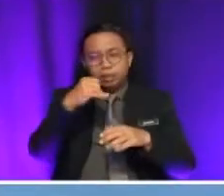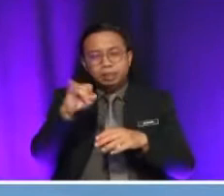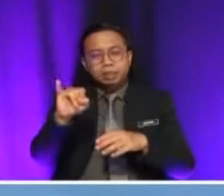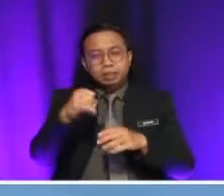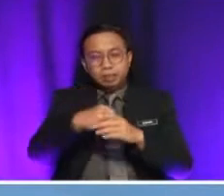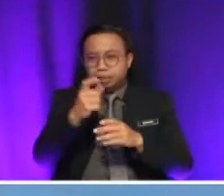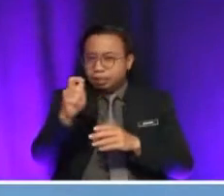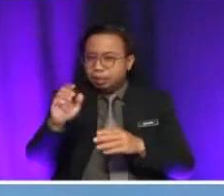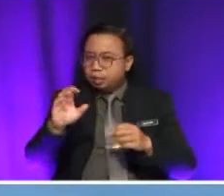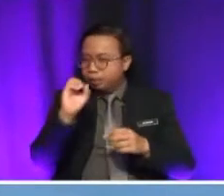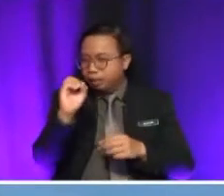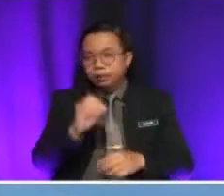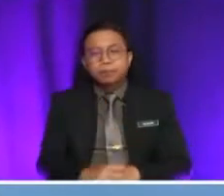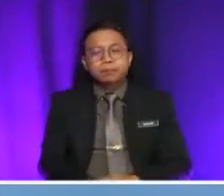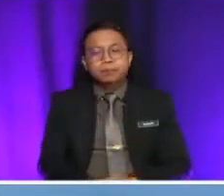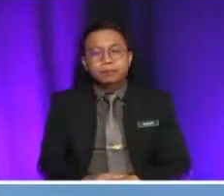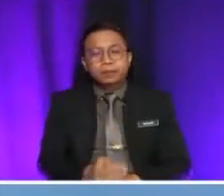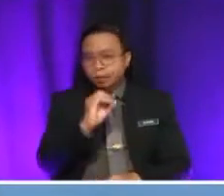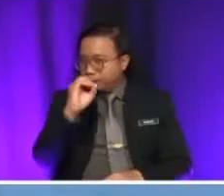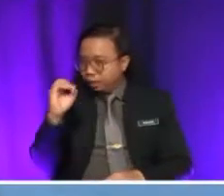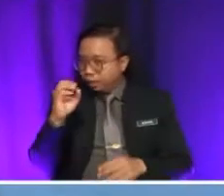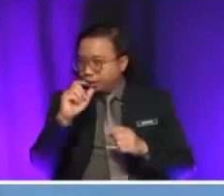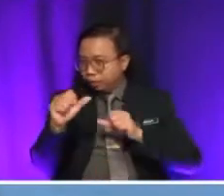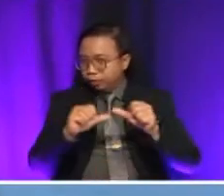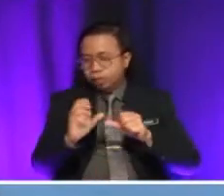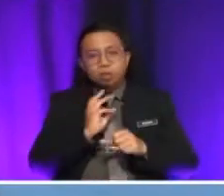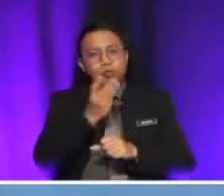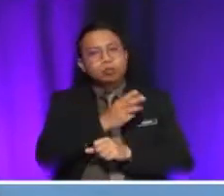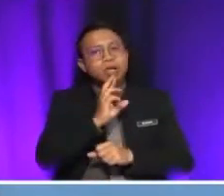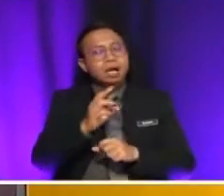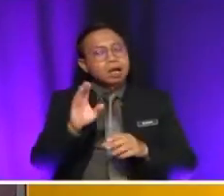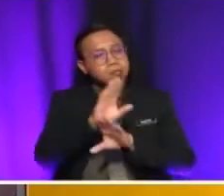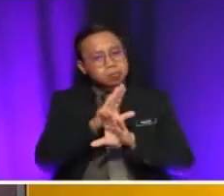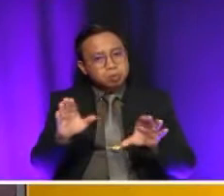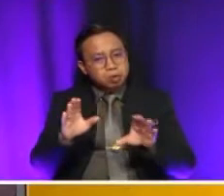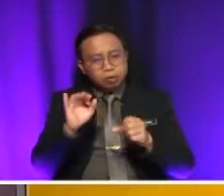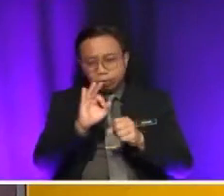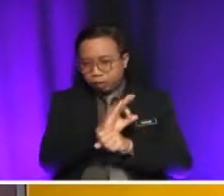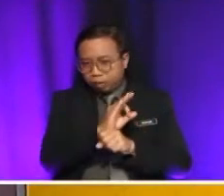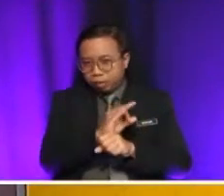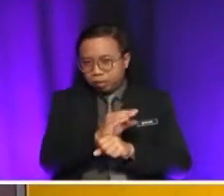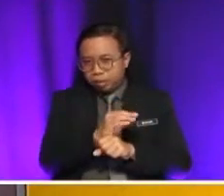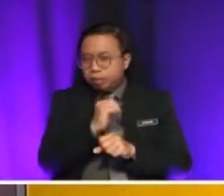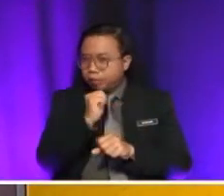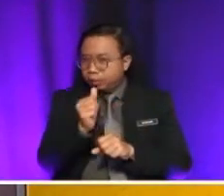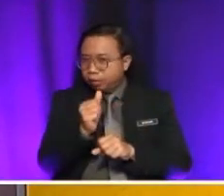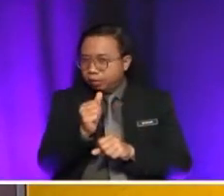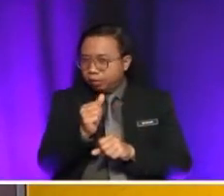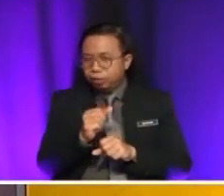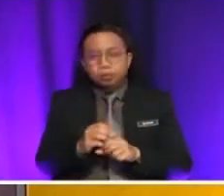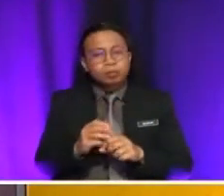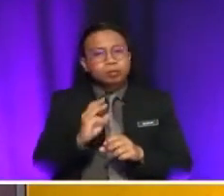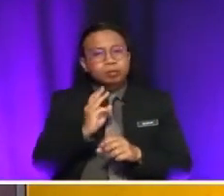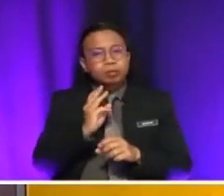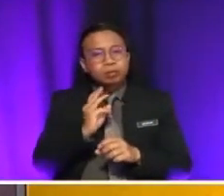of activity we're hearing from the pupils, or is it a reading? No, we are not going to fill in the blanks. We are not going to read aloud because the girls are reading now. Right. So they are